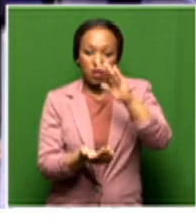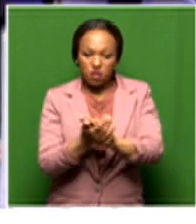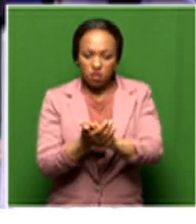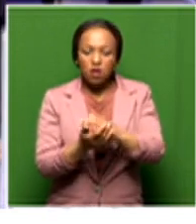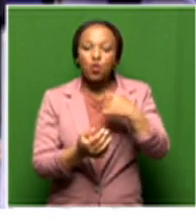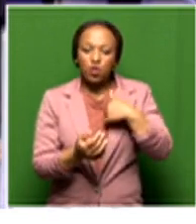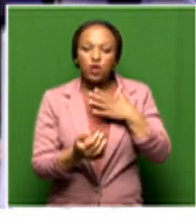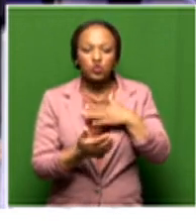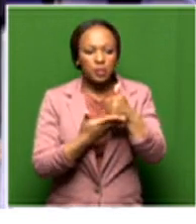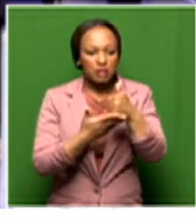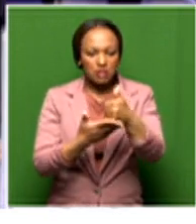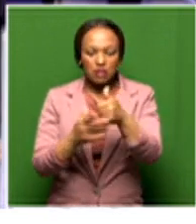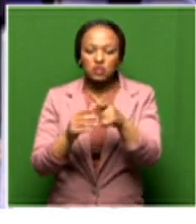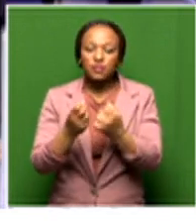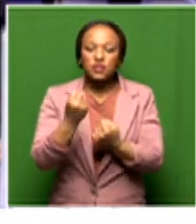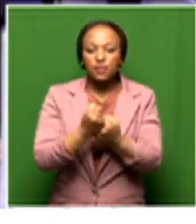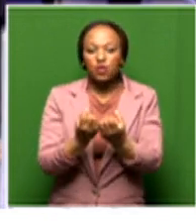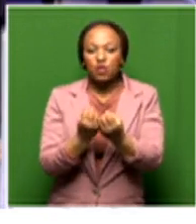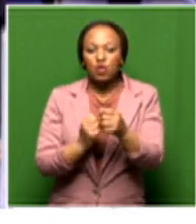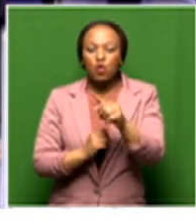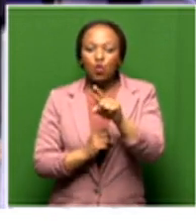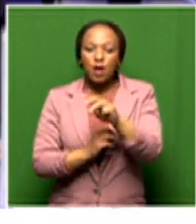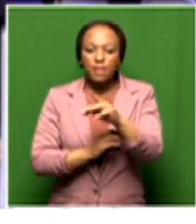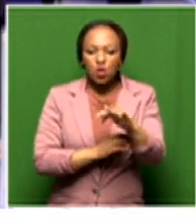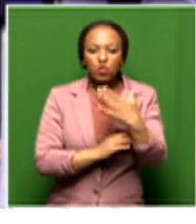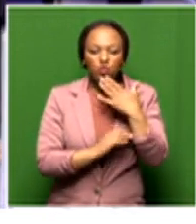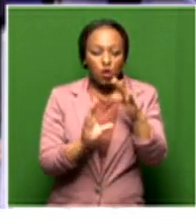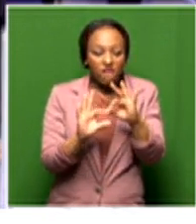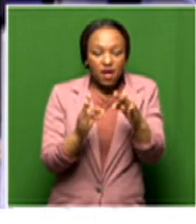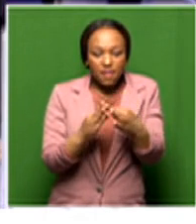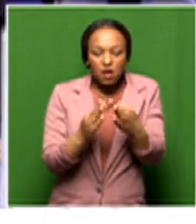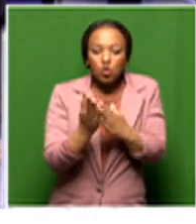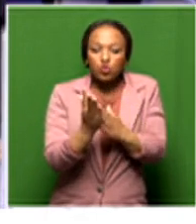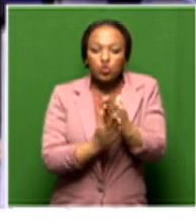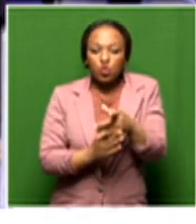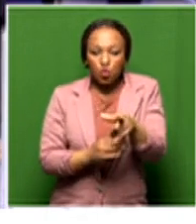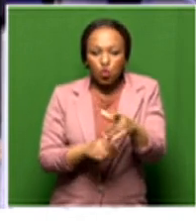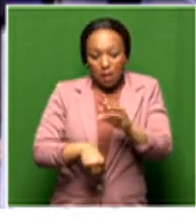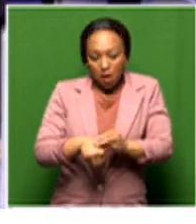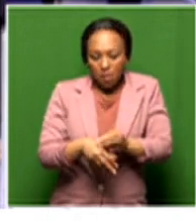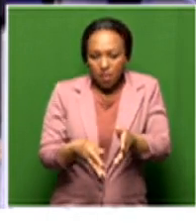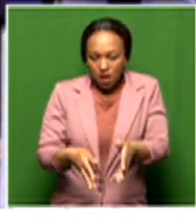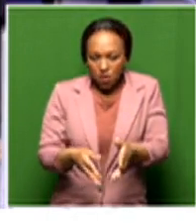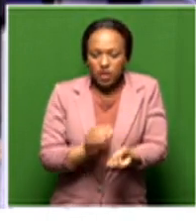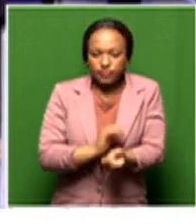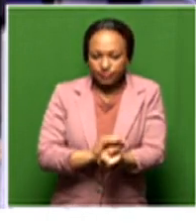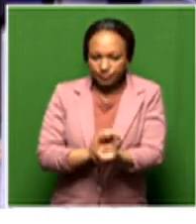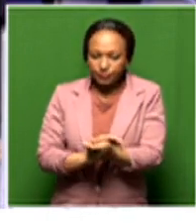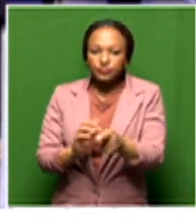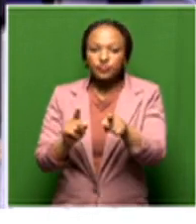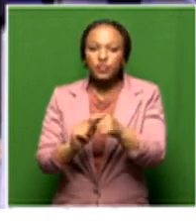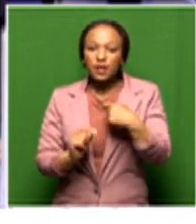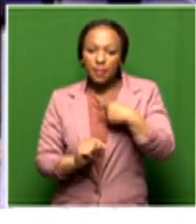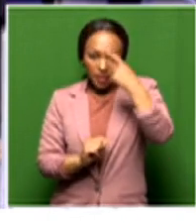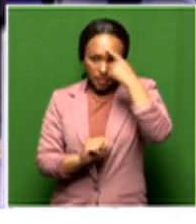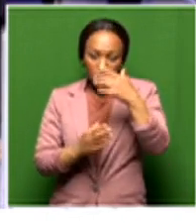hopefully have reached and supported just about 1 million families through this crisis. And I also think that it's quite